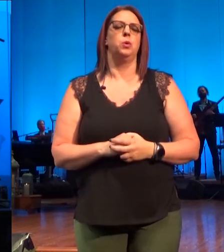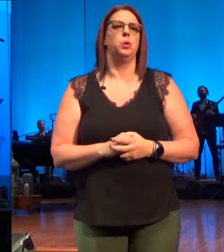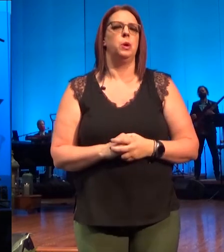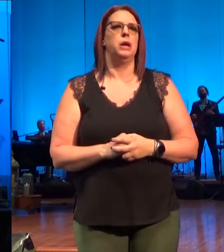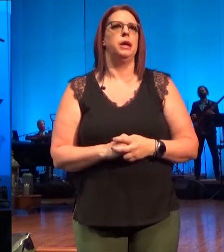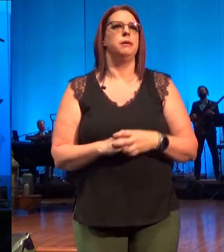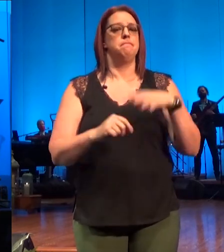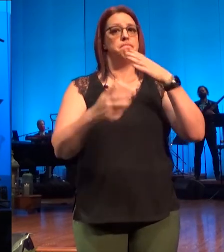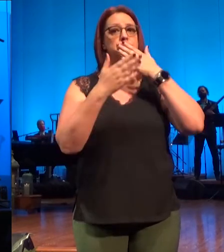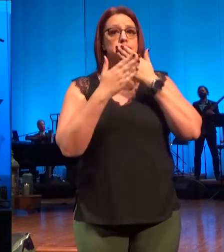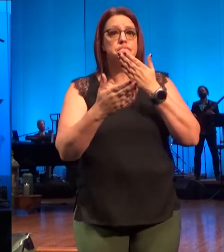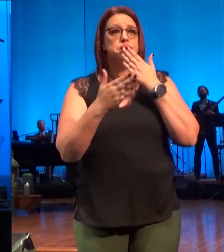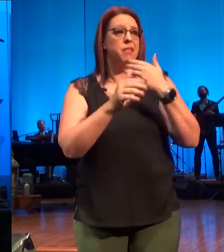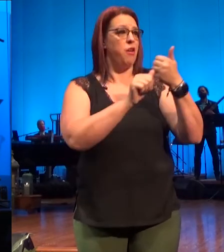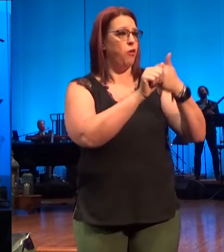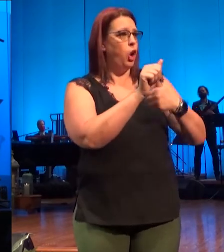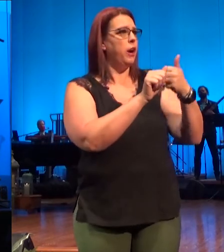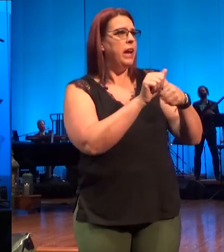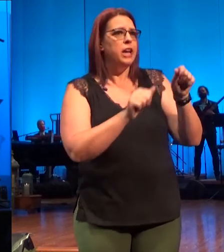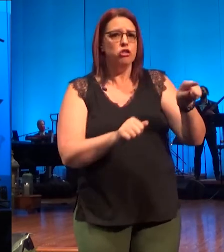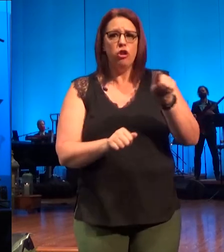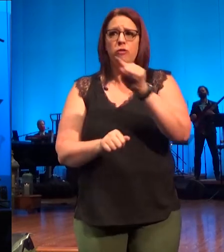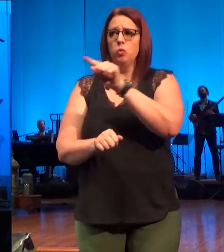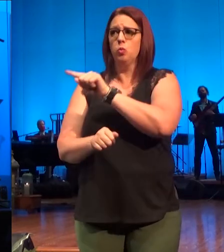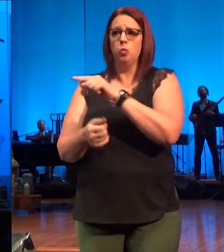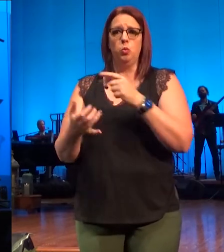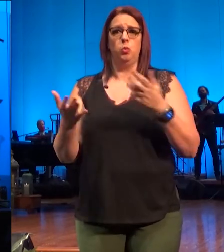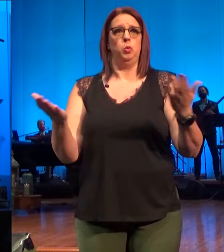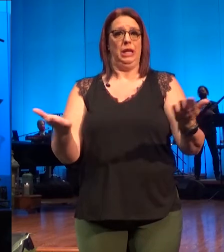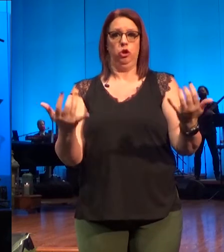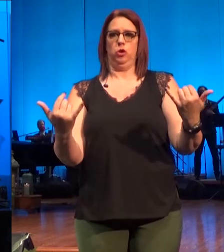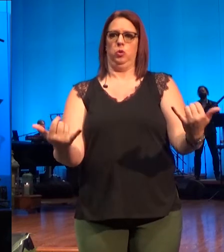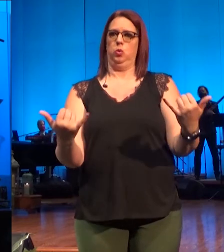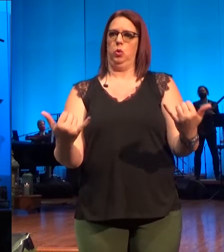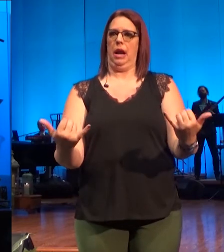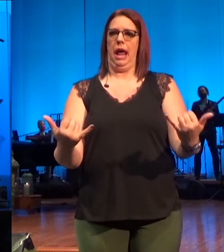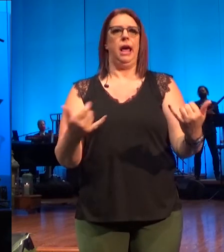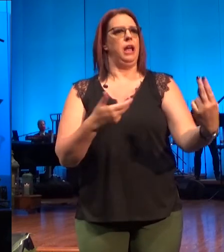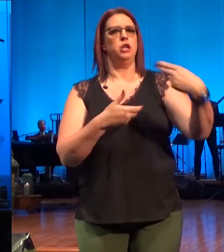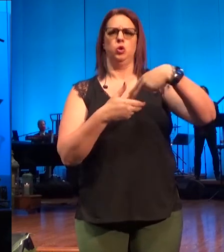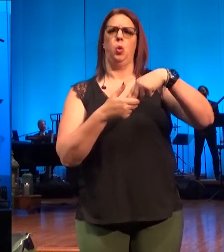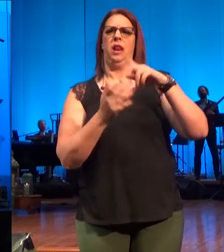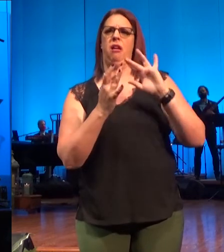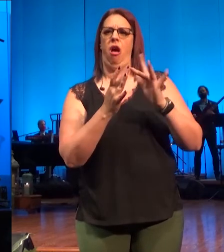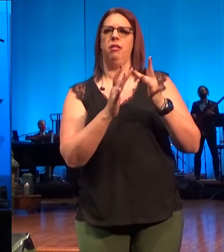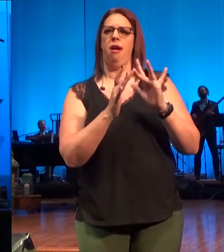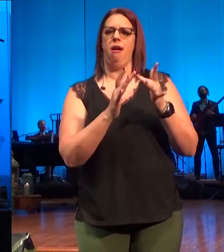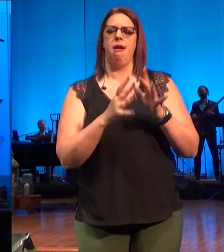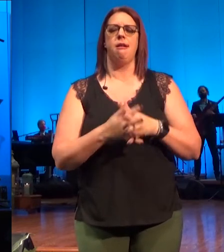And I give thanks for each of you who is here this day, all those who have joined us online.